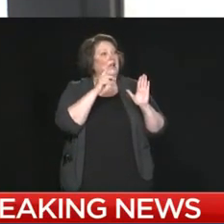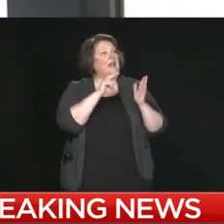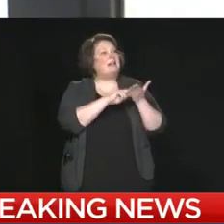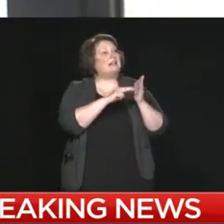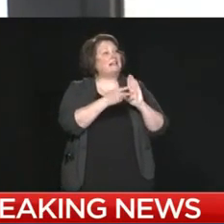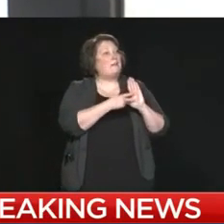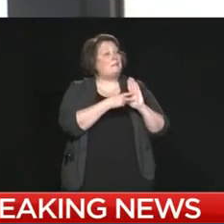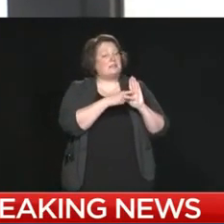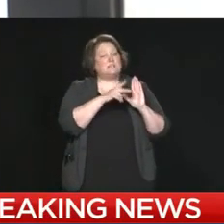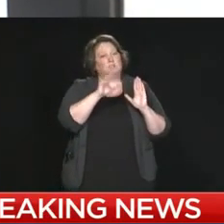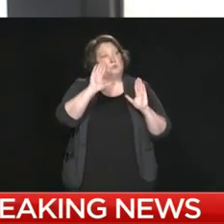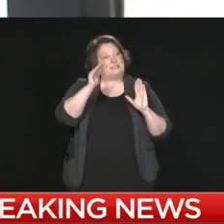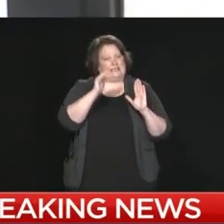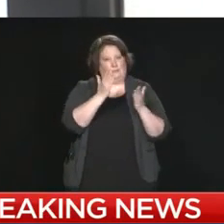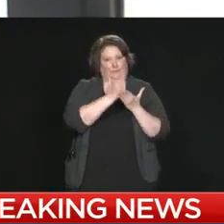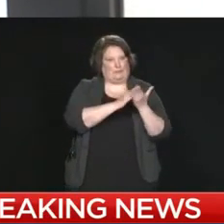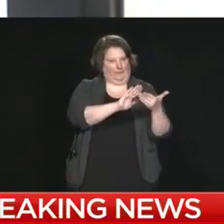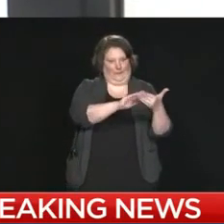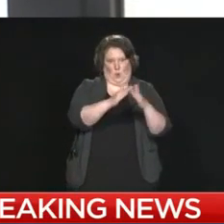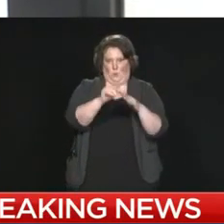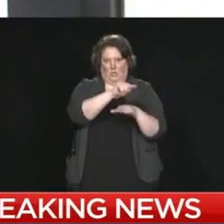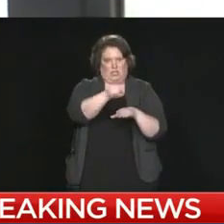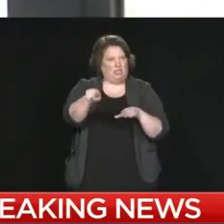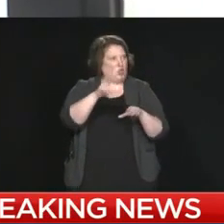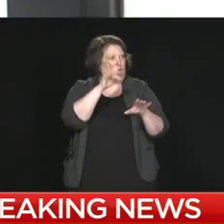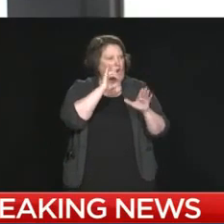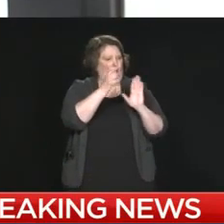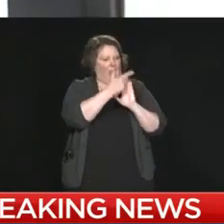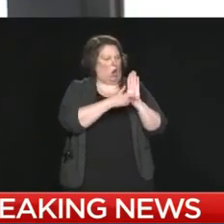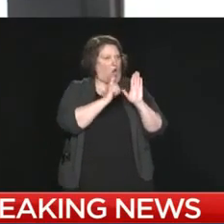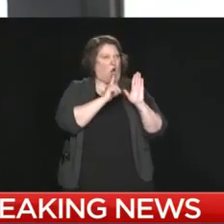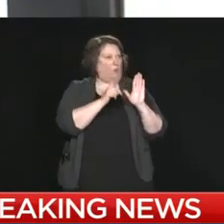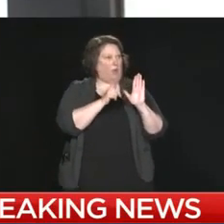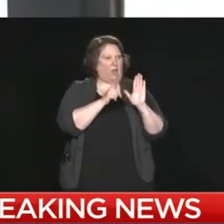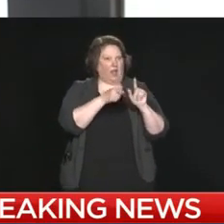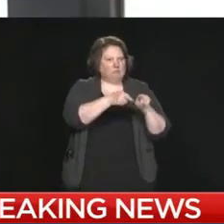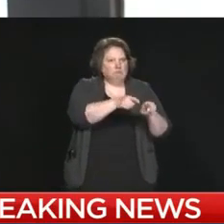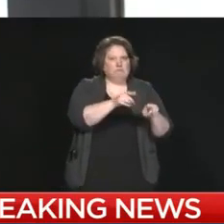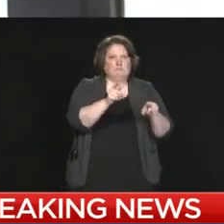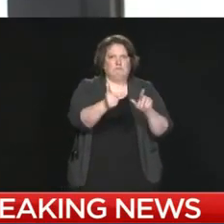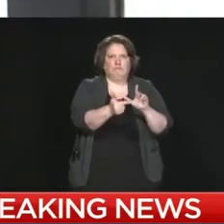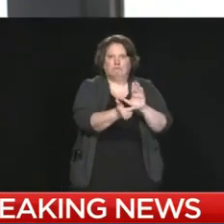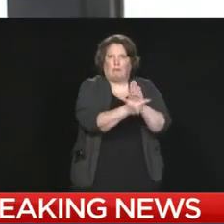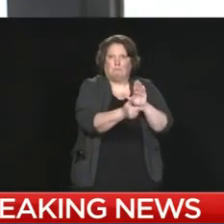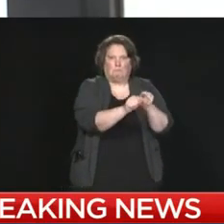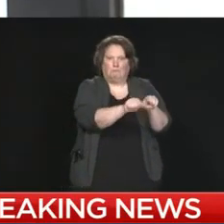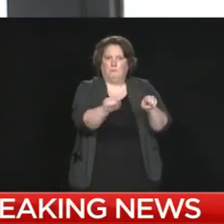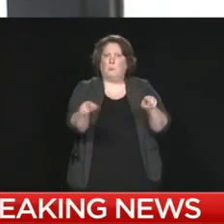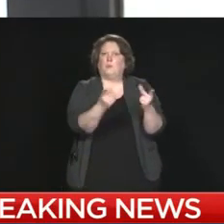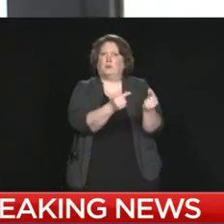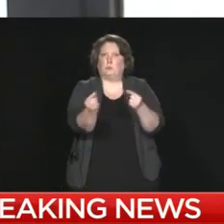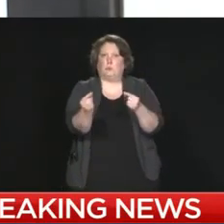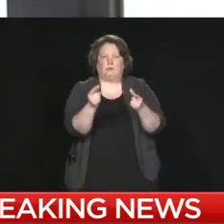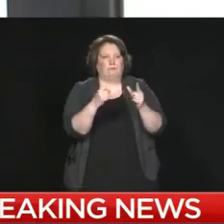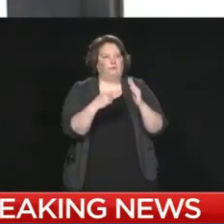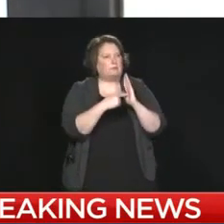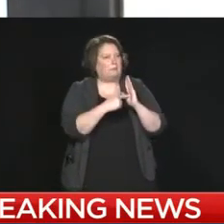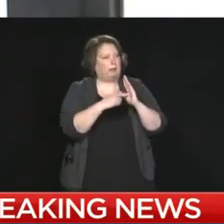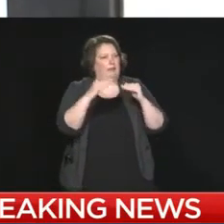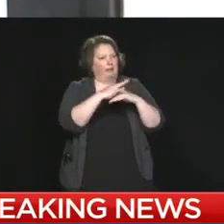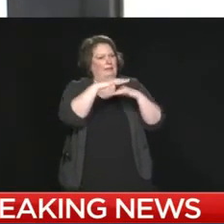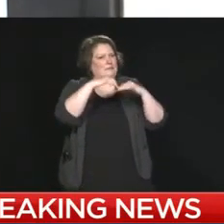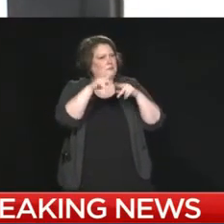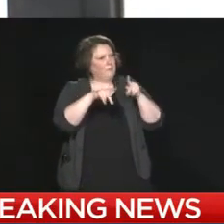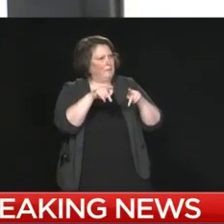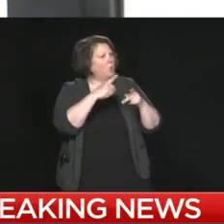racialized and indigenous communities. What would you say to him to reassure him? I